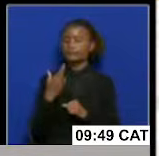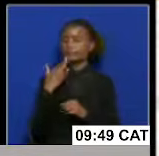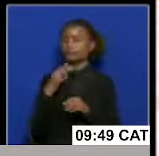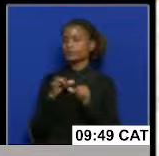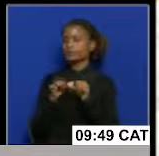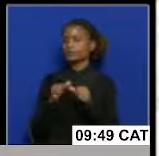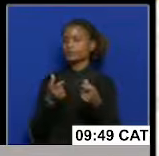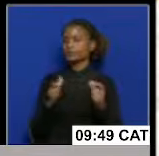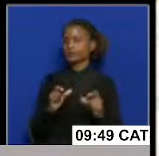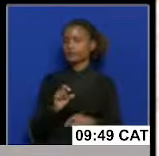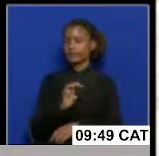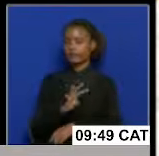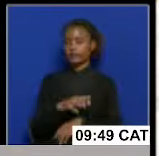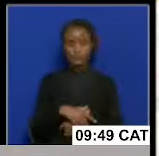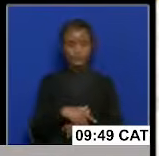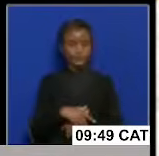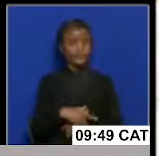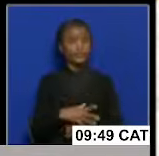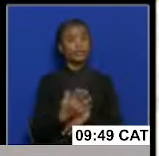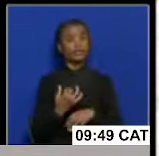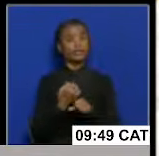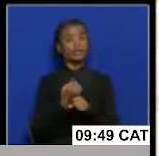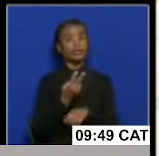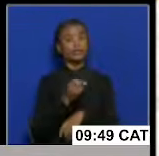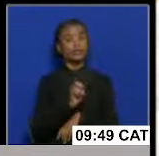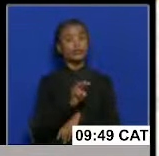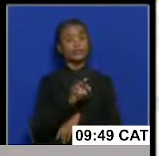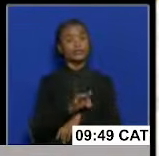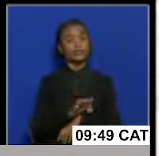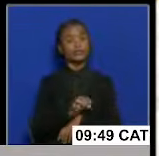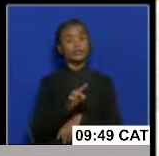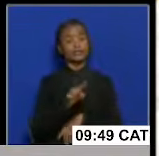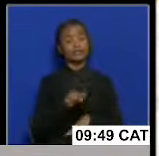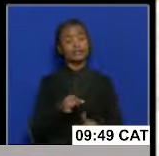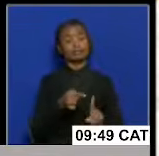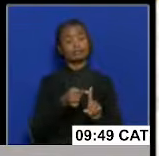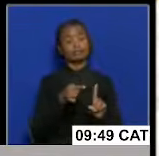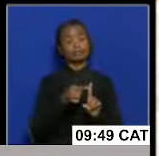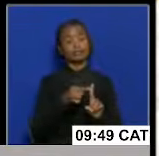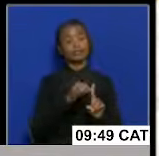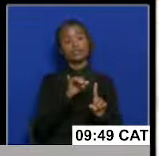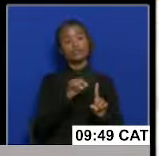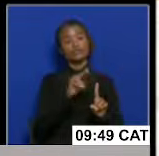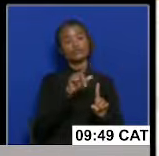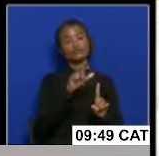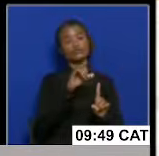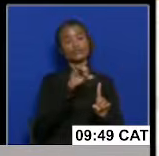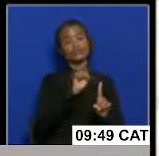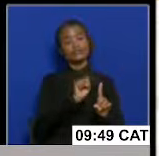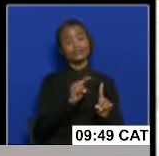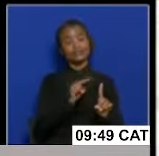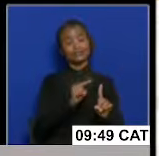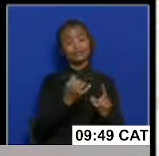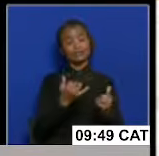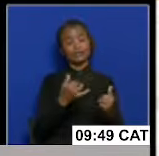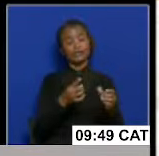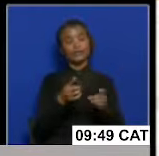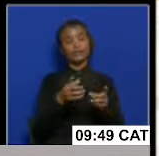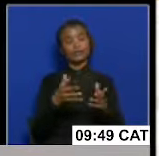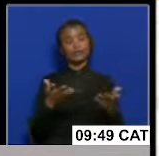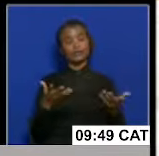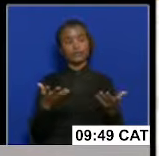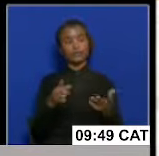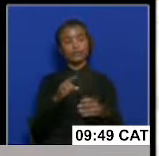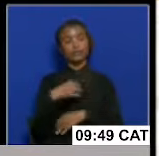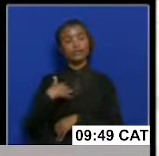During 2023, while Mr. Mkwanazi was the director at the Ekurhuleni Metropolitan